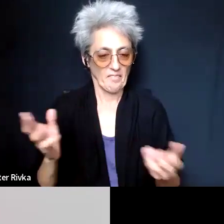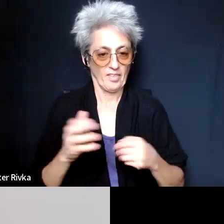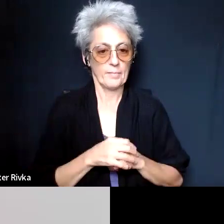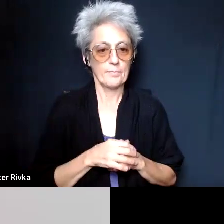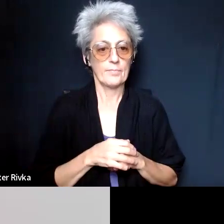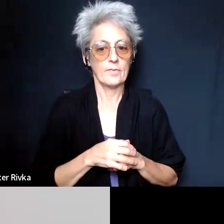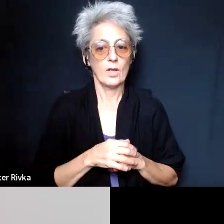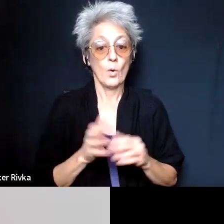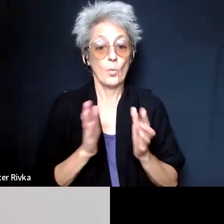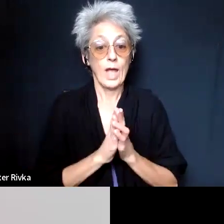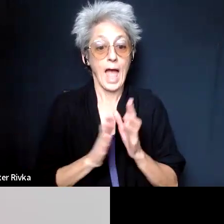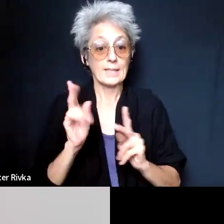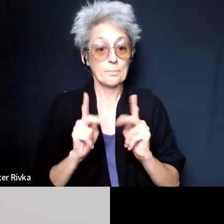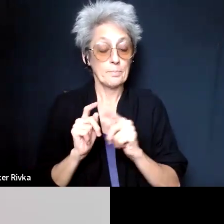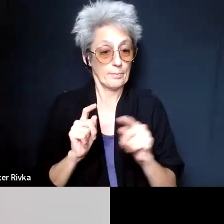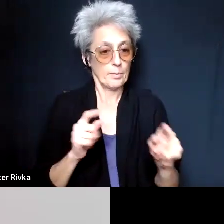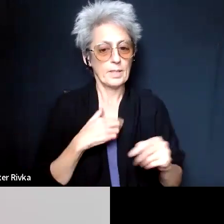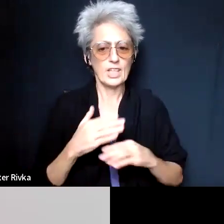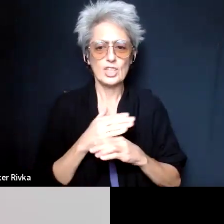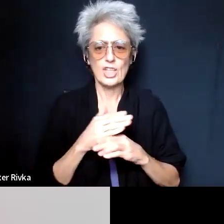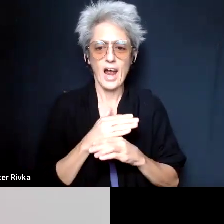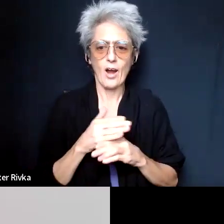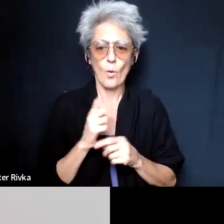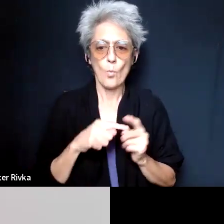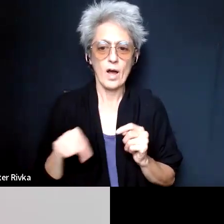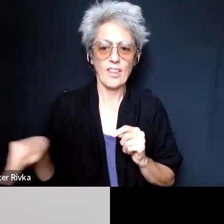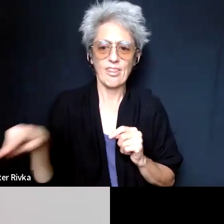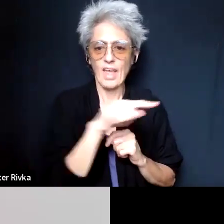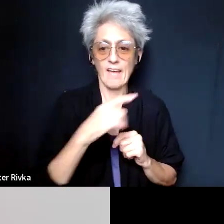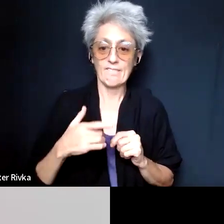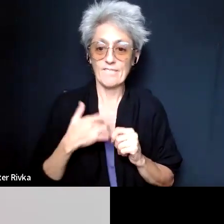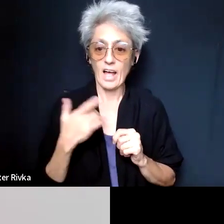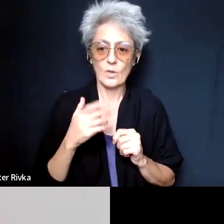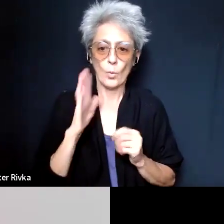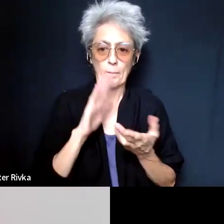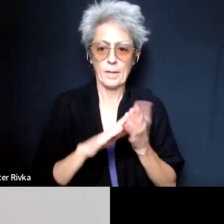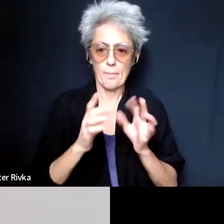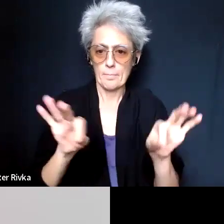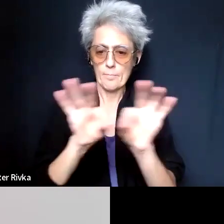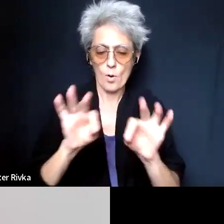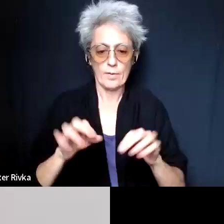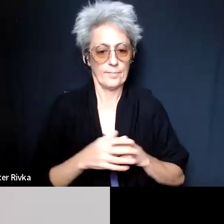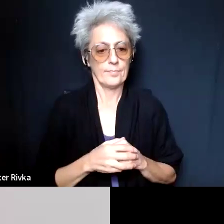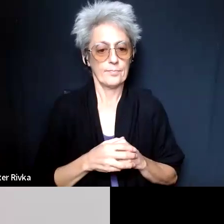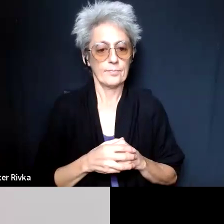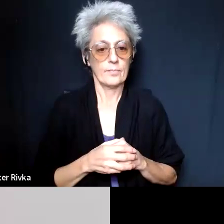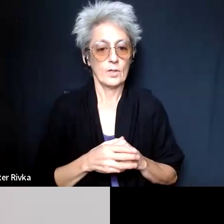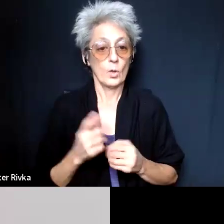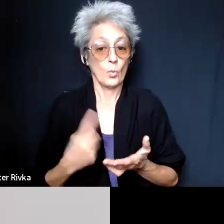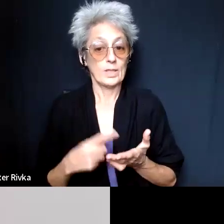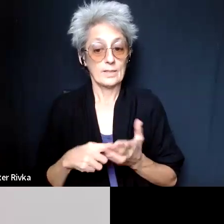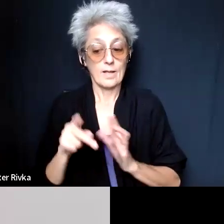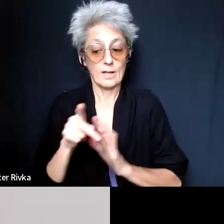share with us what they felt was going to be important. And we looked at it from the policy perspective,